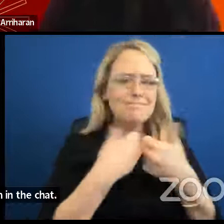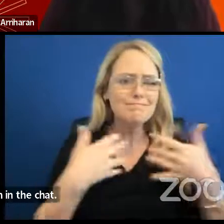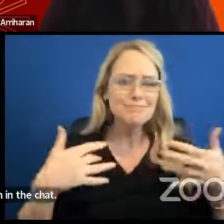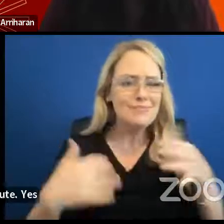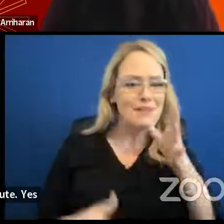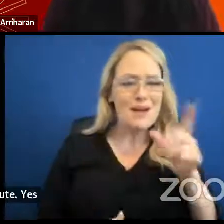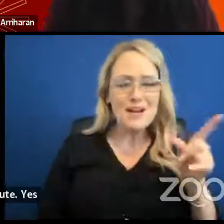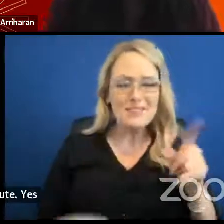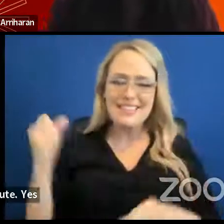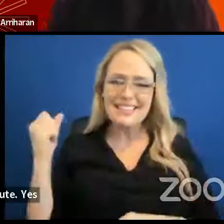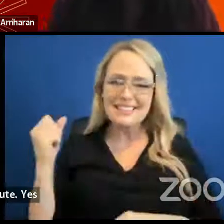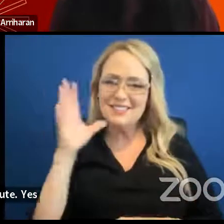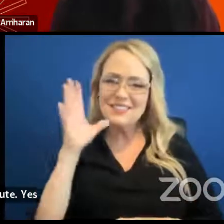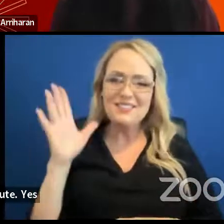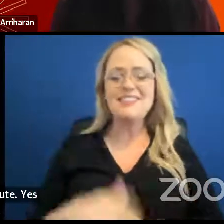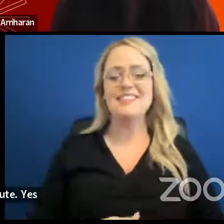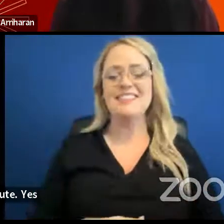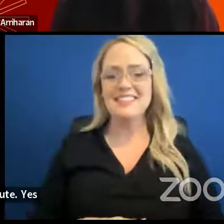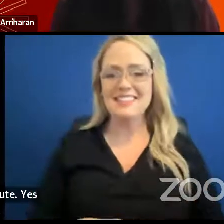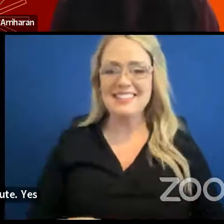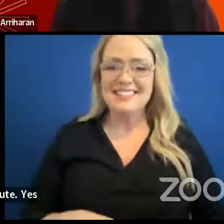Yes, mom.